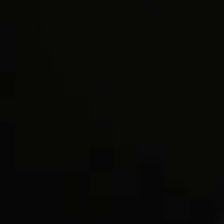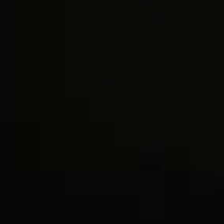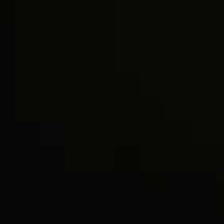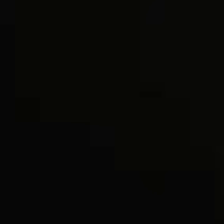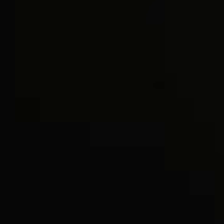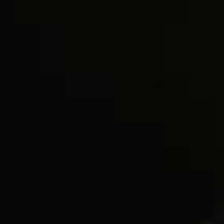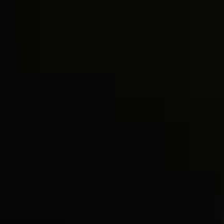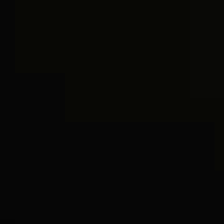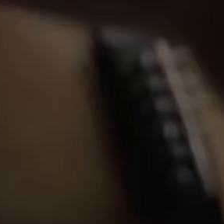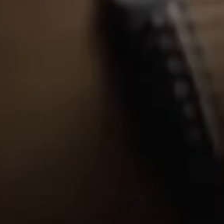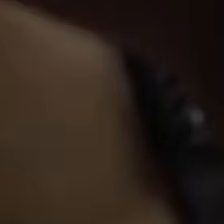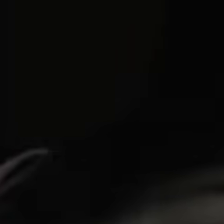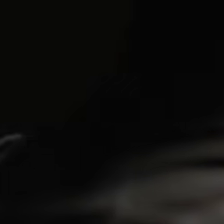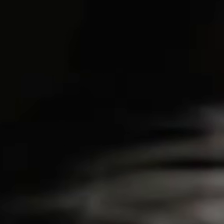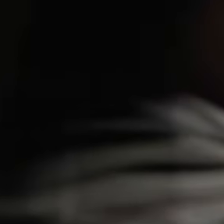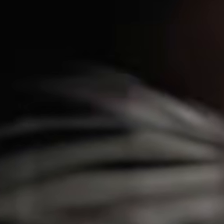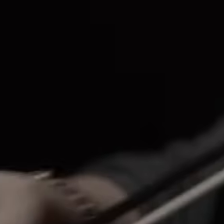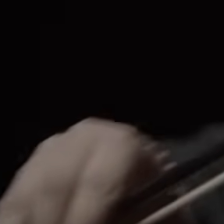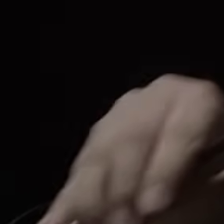Willalan, Willalan,